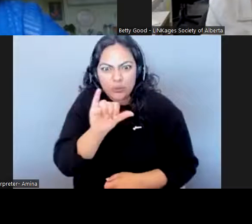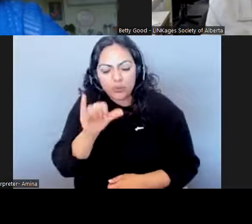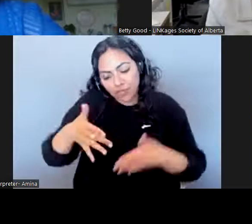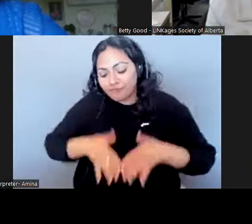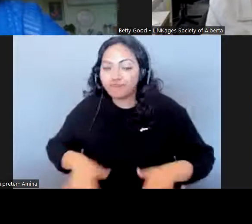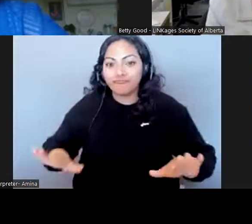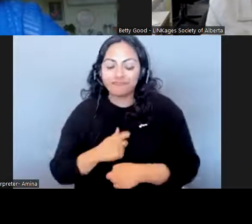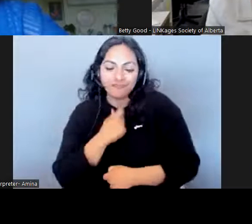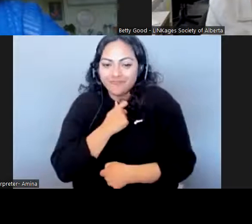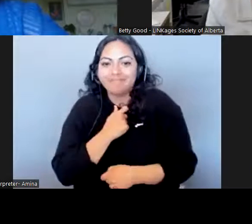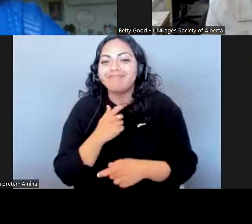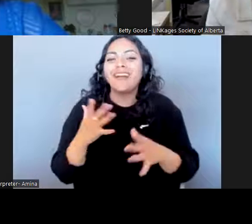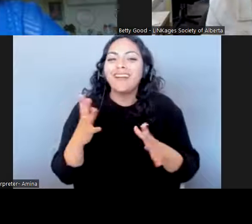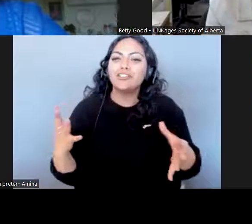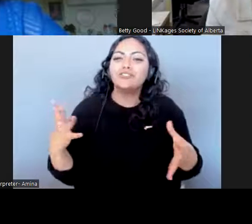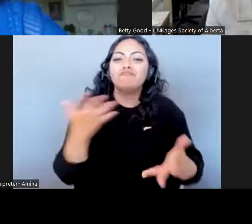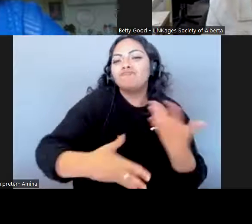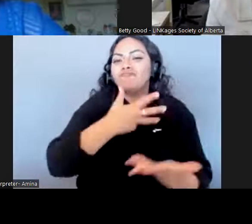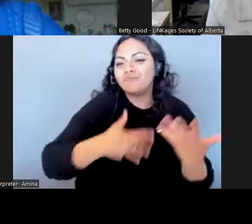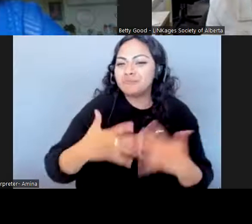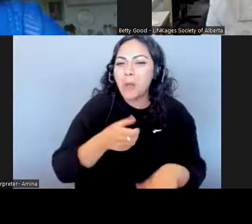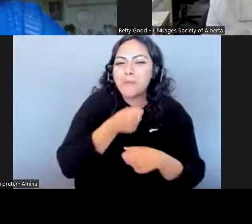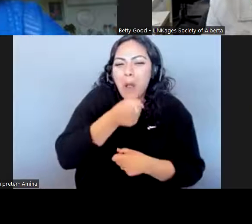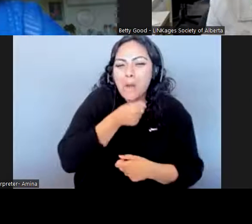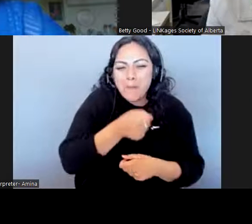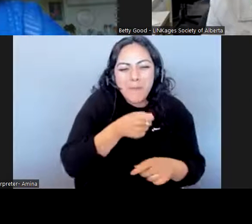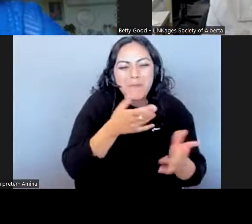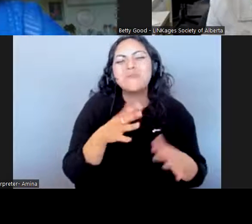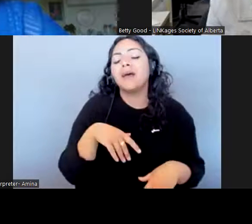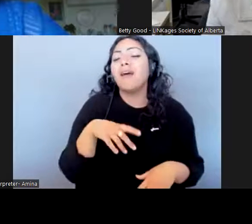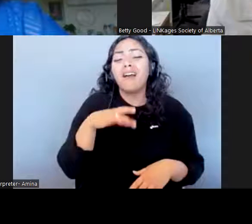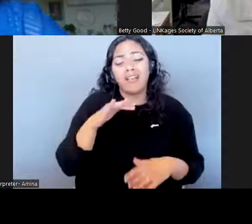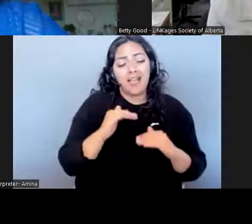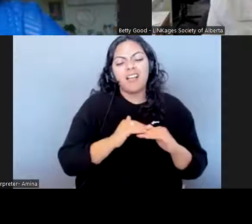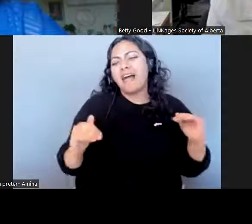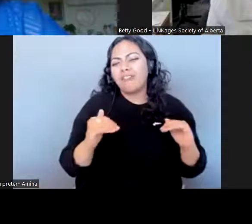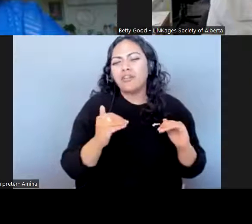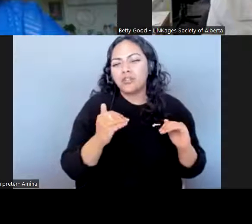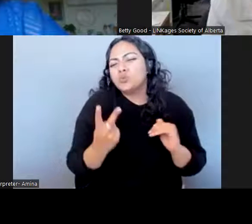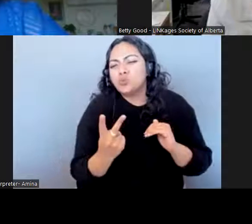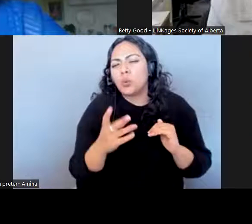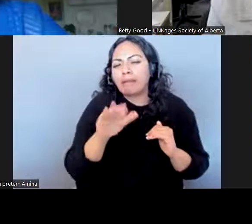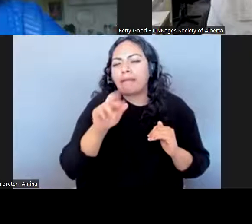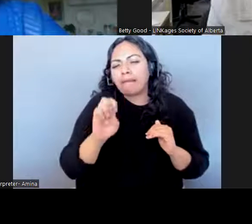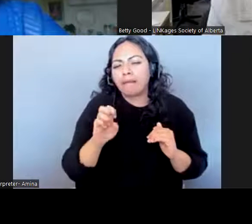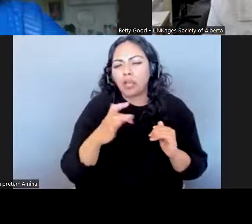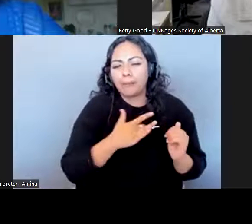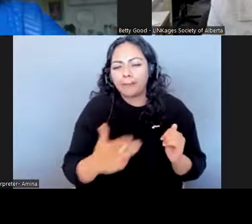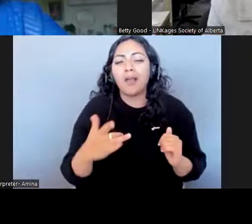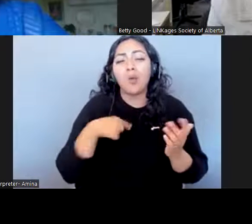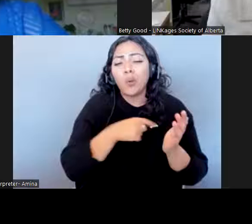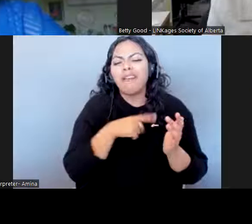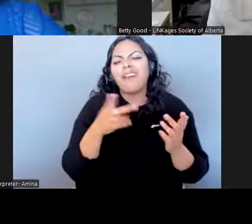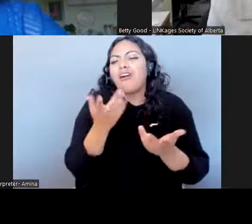usually it's level 2 care, and obviously level 2 now, because with the pandemic, we're still banging on doors to try to get in. We peer in windows